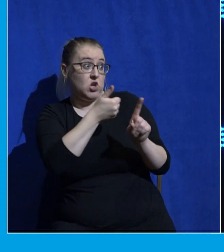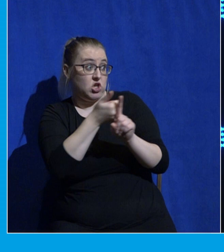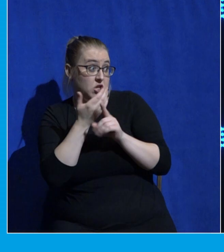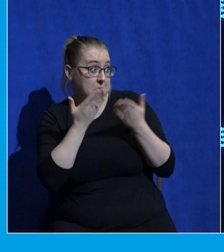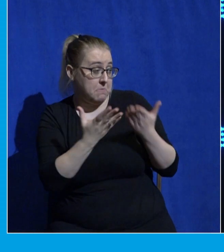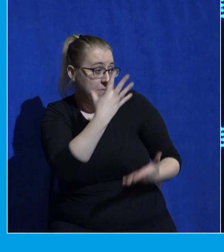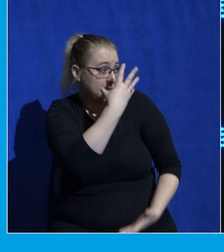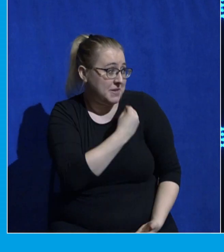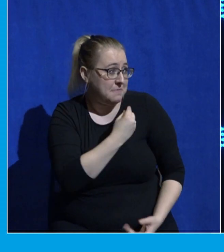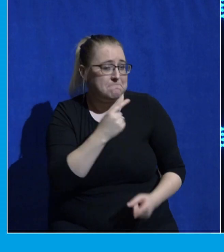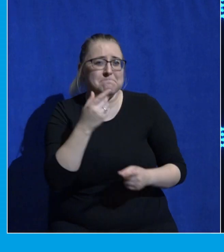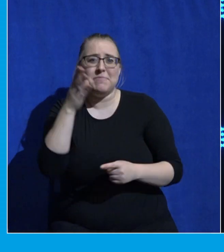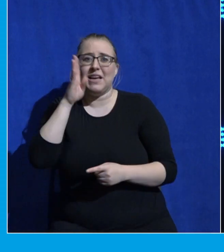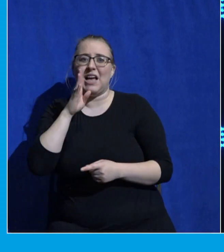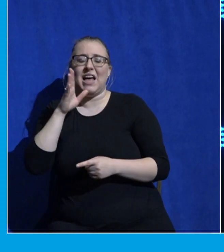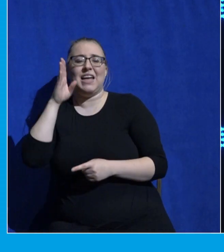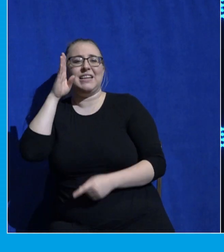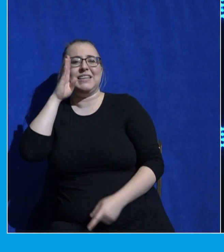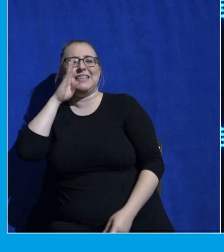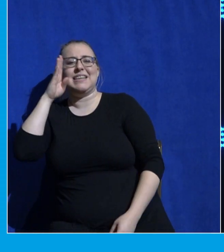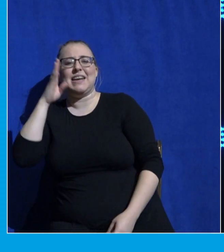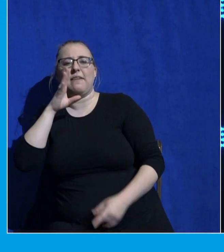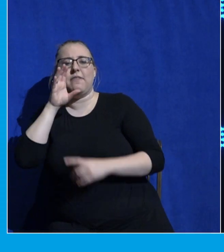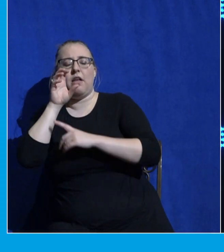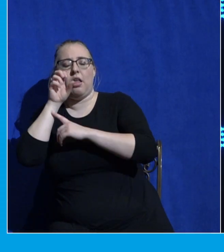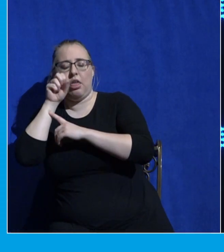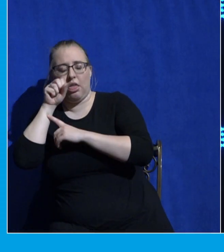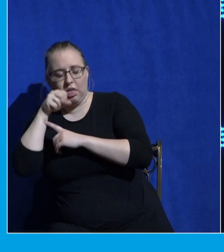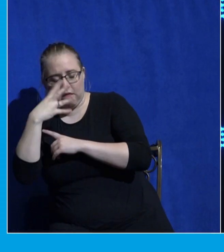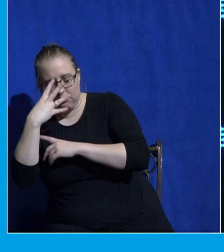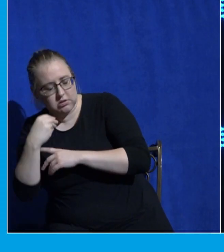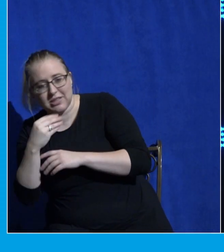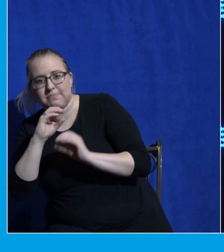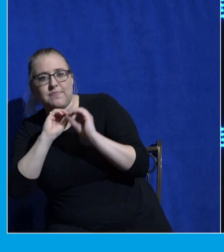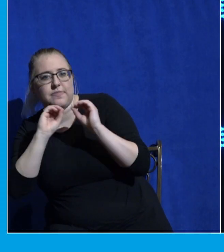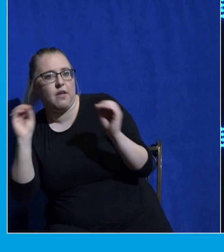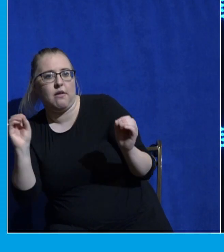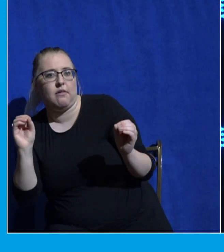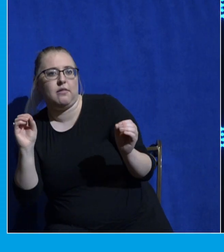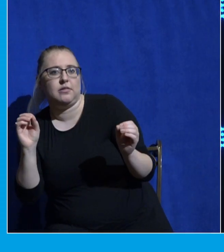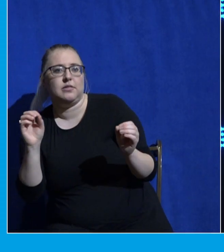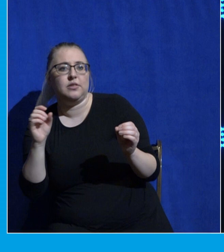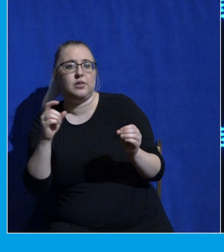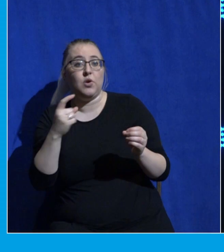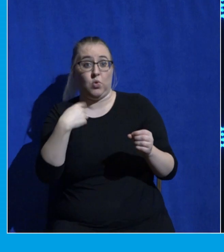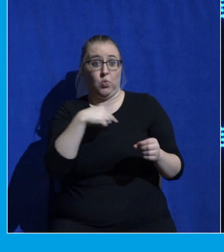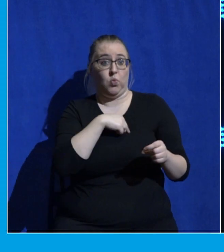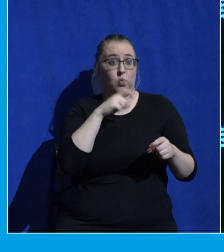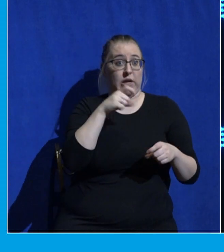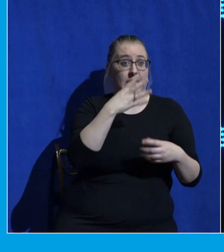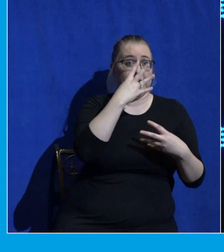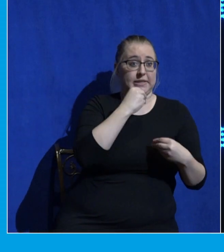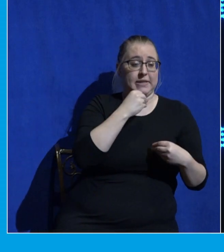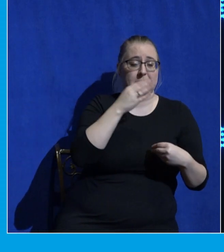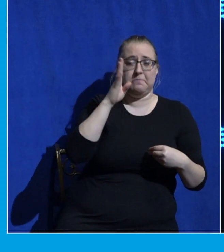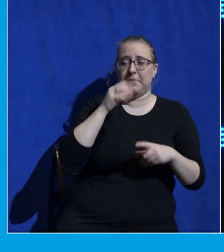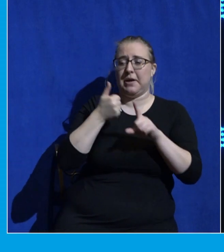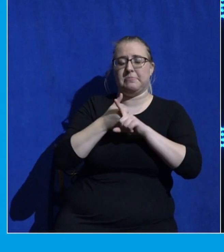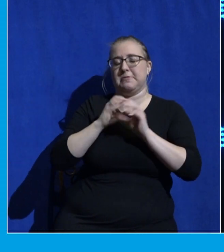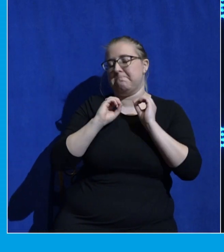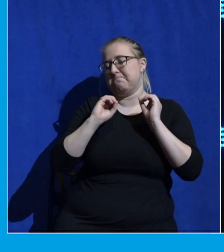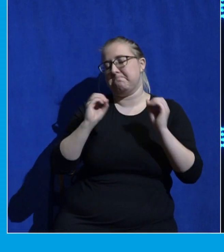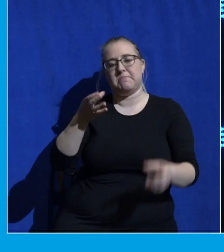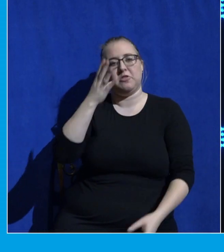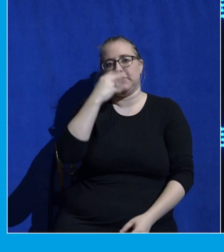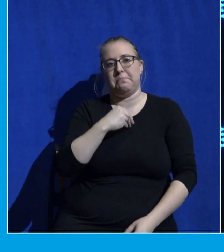never clocks out and he never nods off. You may sleep, but we serve a God who never does. Let's keep